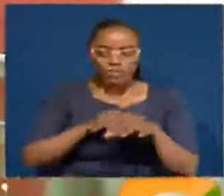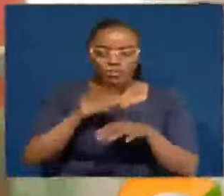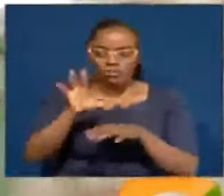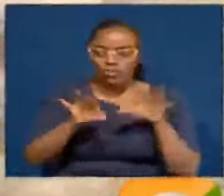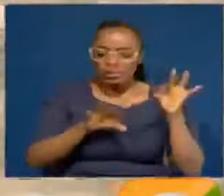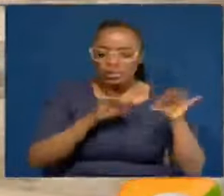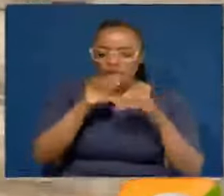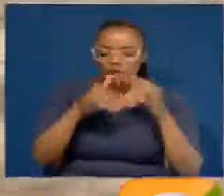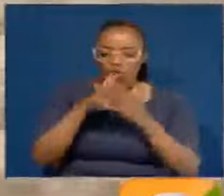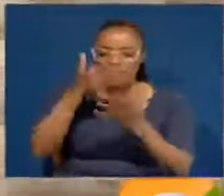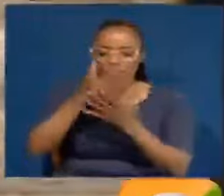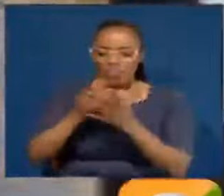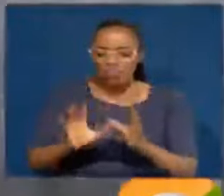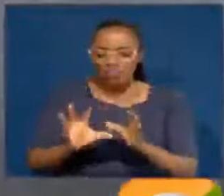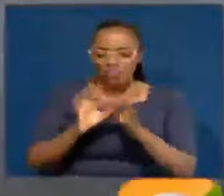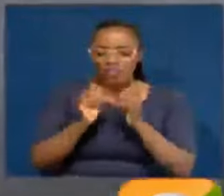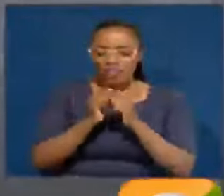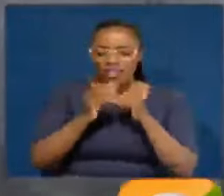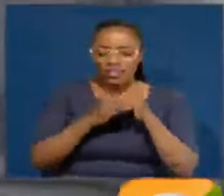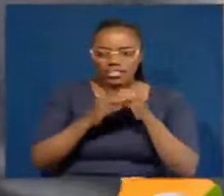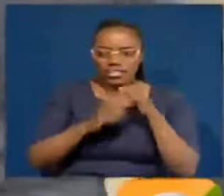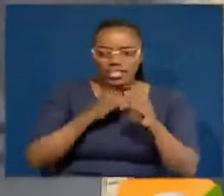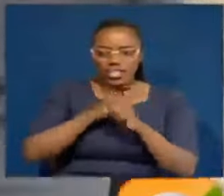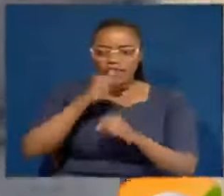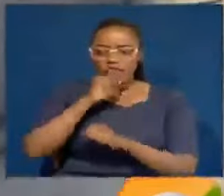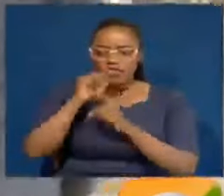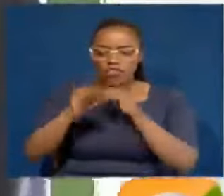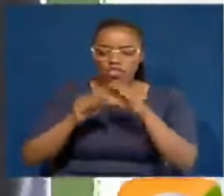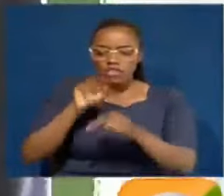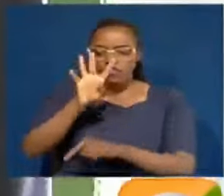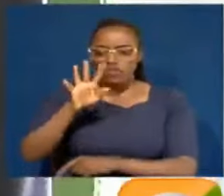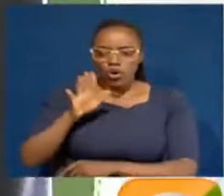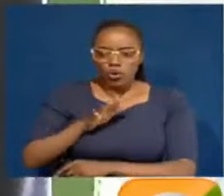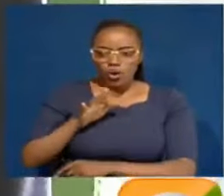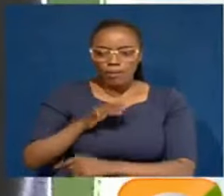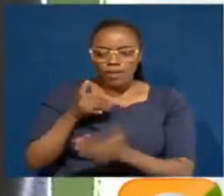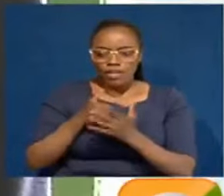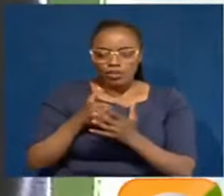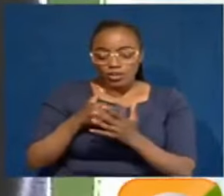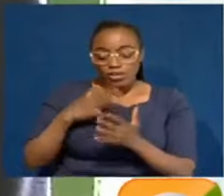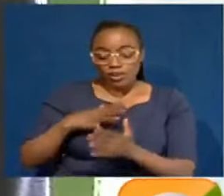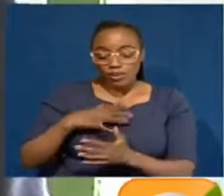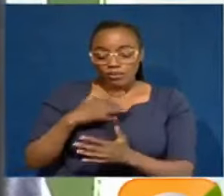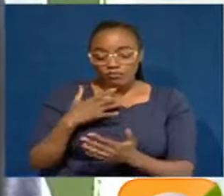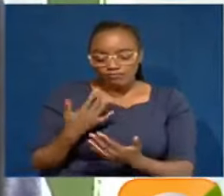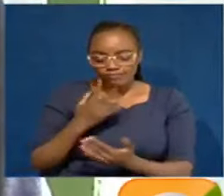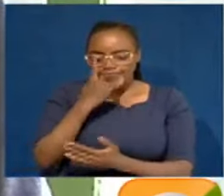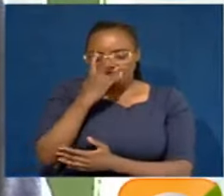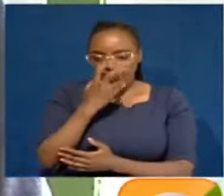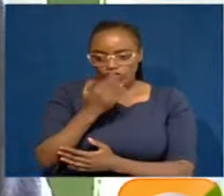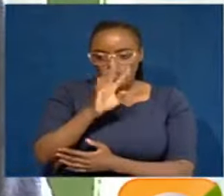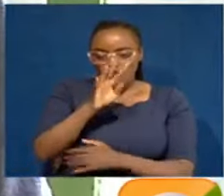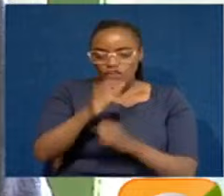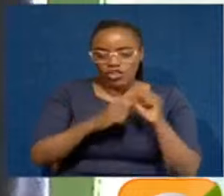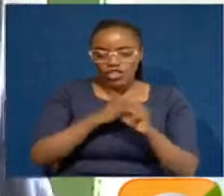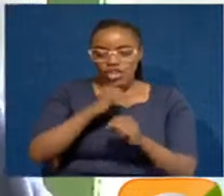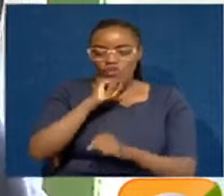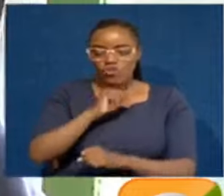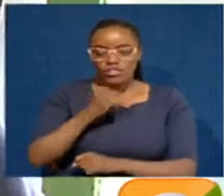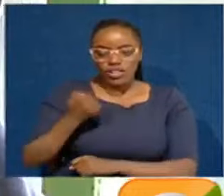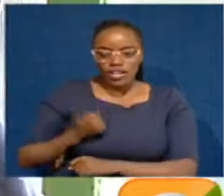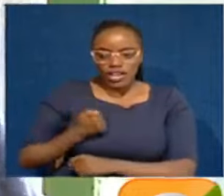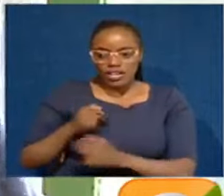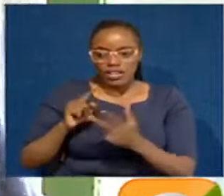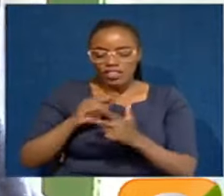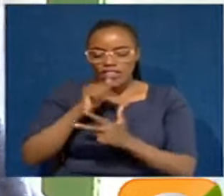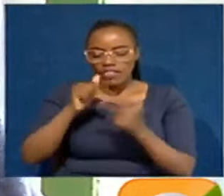evidence linking the 19-year-old to killings of four women. Among those allegedly killed by the suspect was a four-year-old minor and